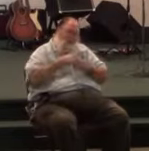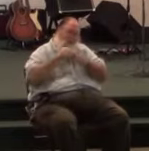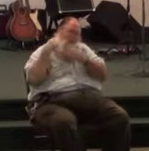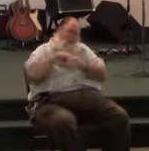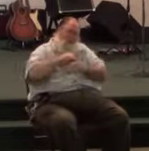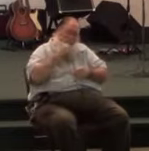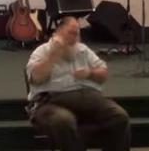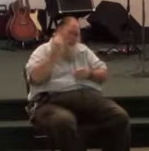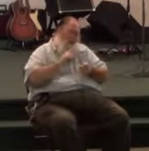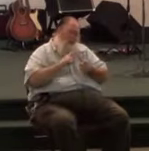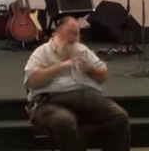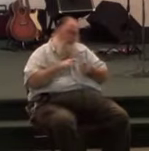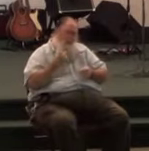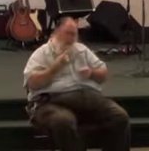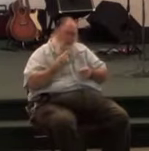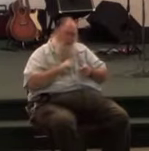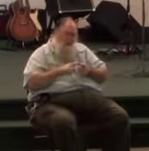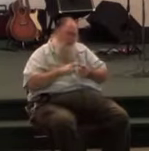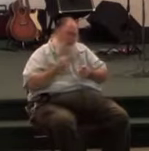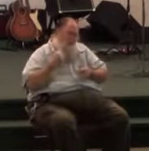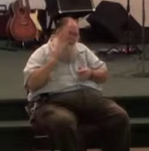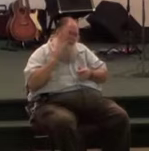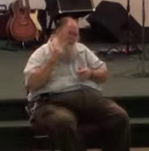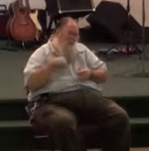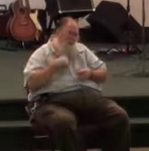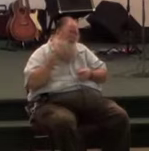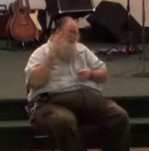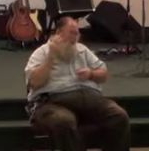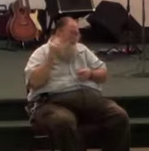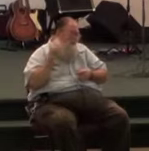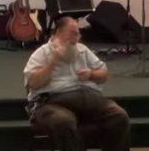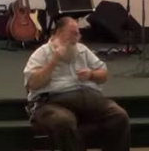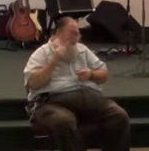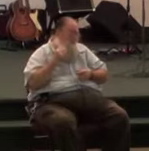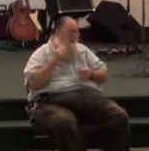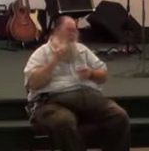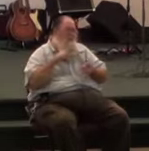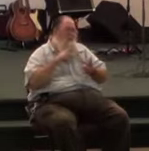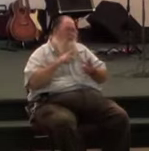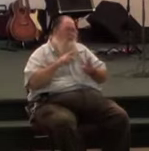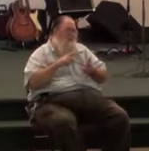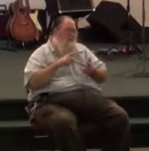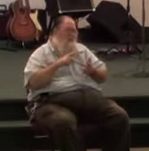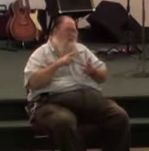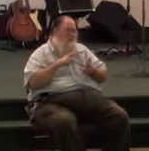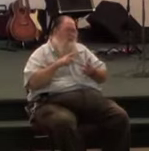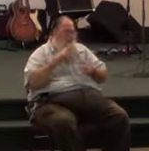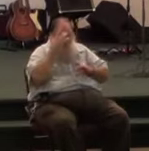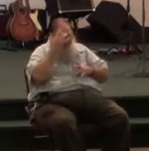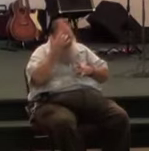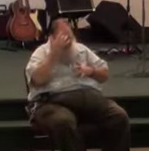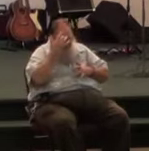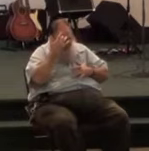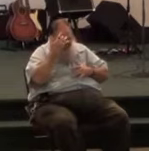And then, and only then, will we be able to experience perfection. No sickness,